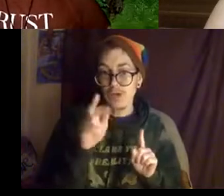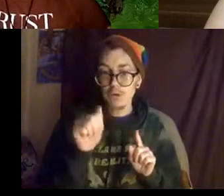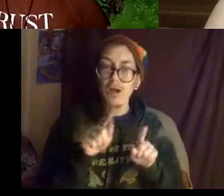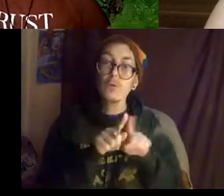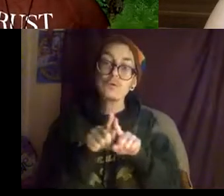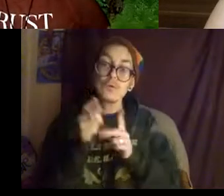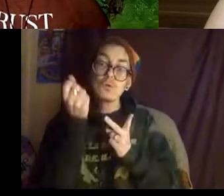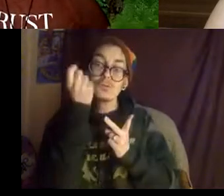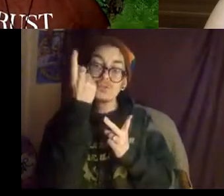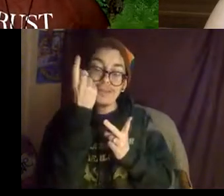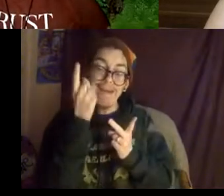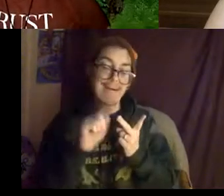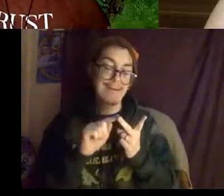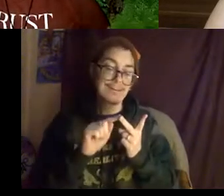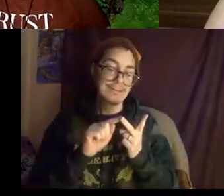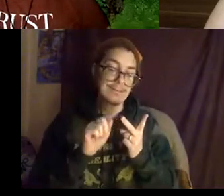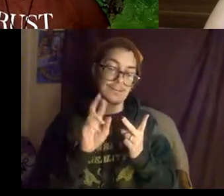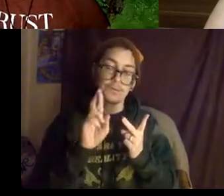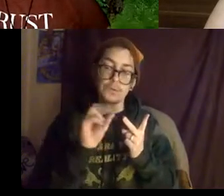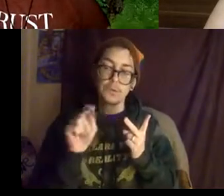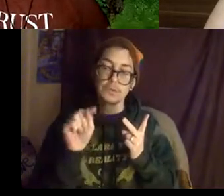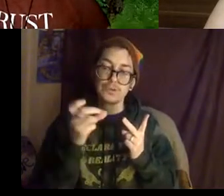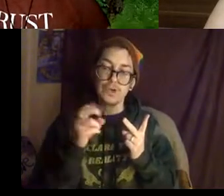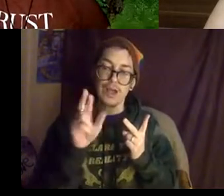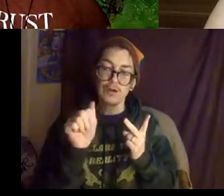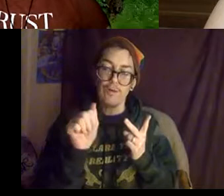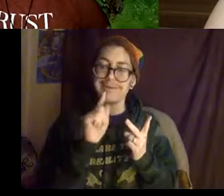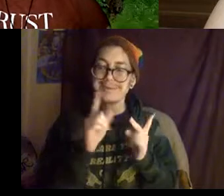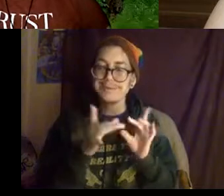one practice that you can use to work with your root chakra.